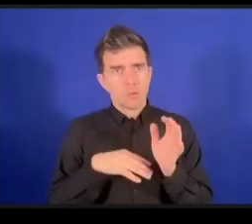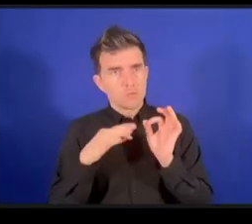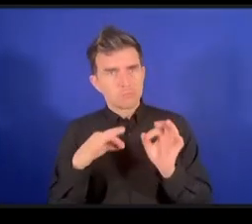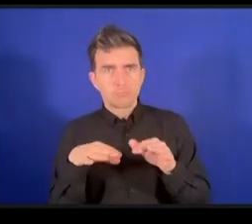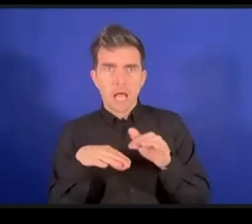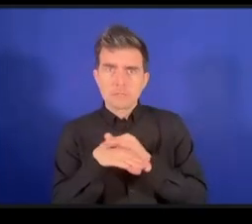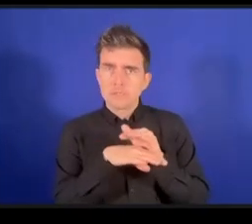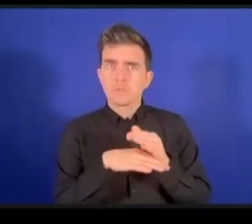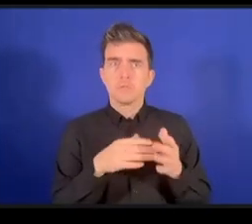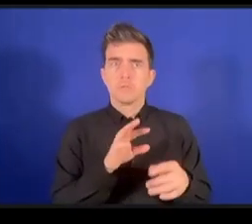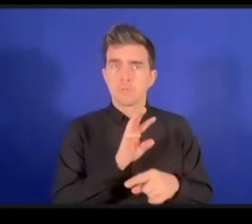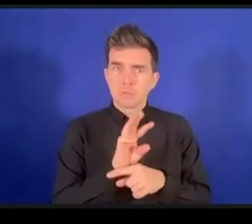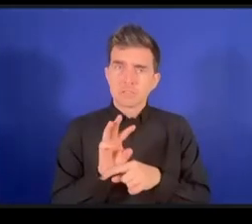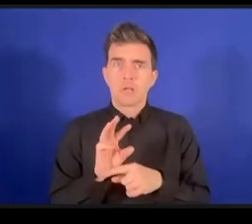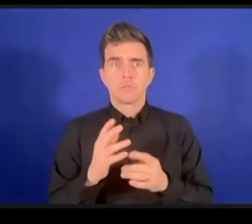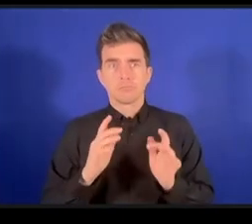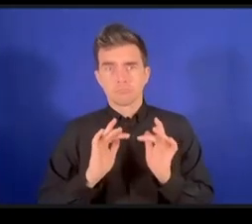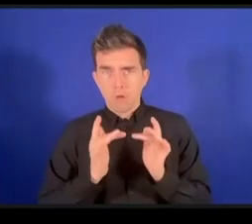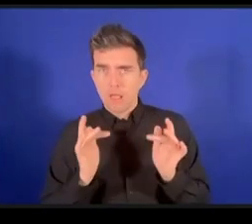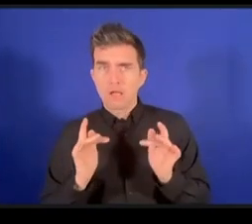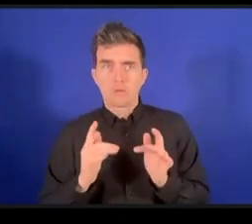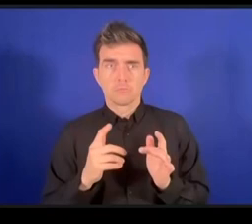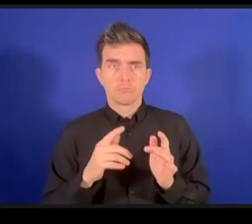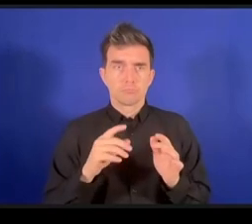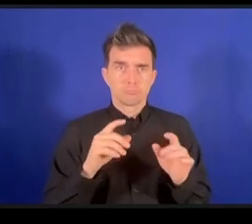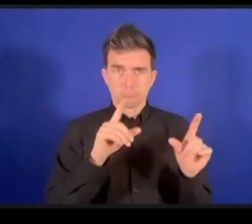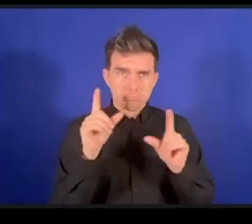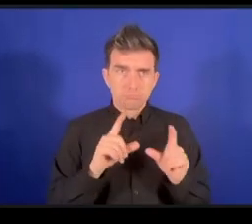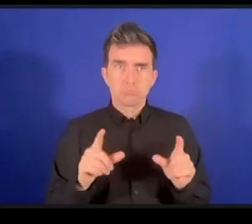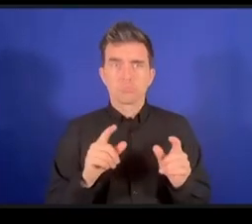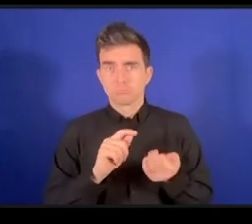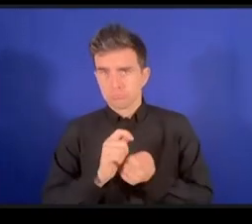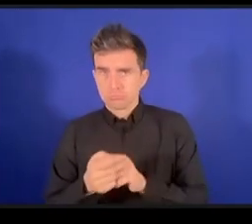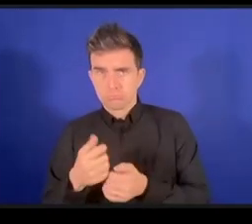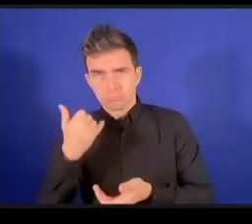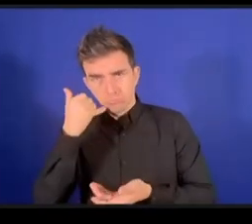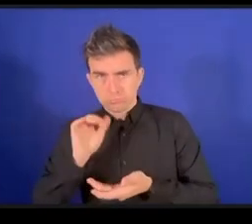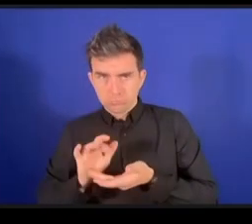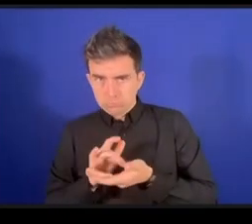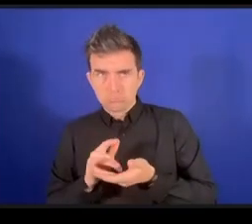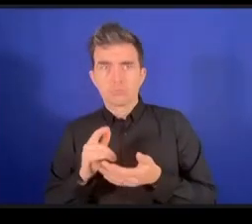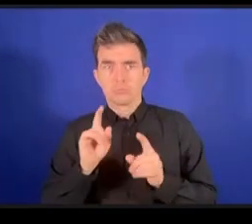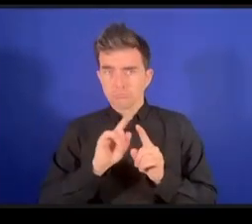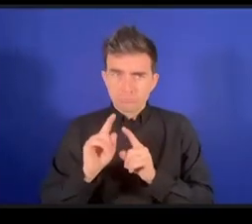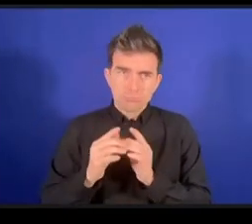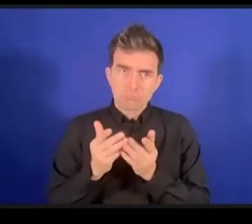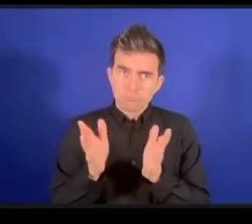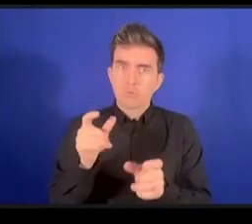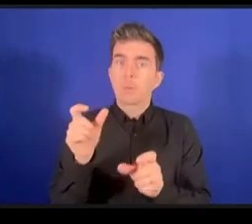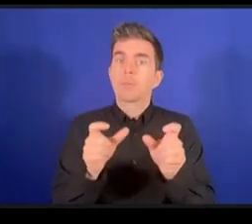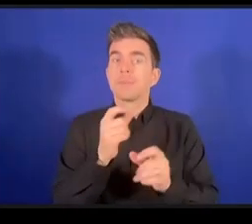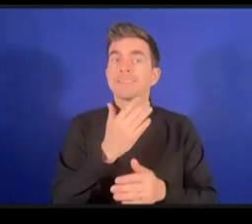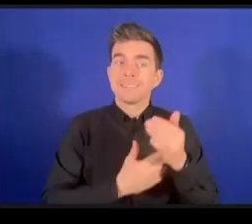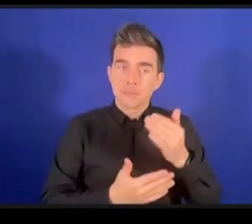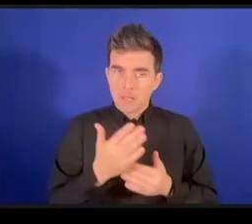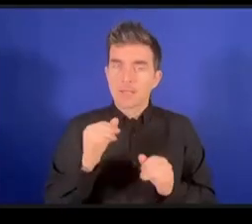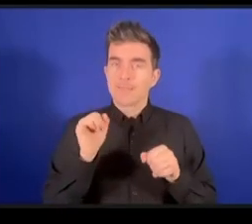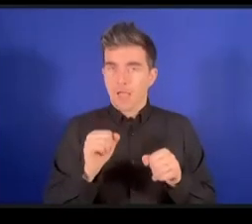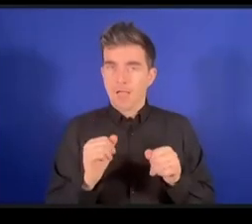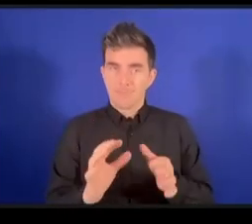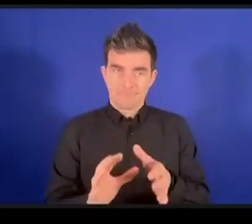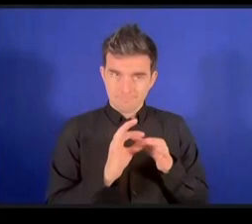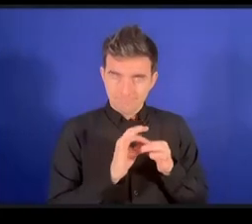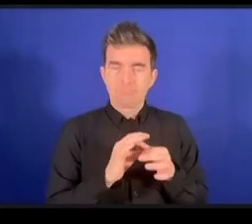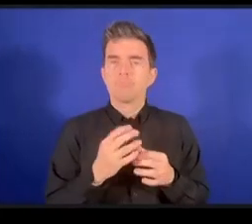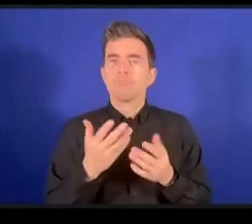the persons with disabilities to use. And Dynamic Coalition on Accessibility and Disability always encourages the developers to